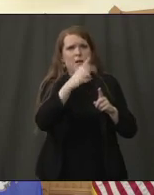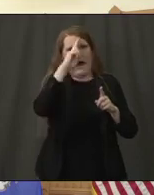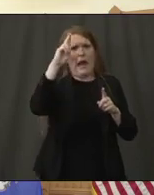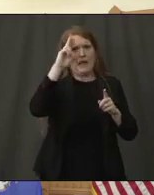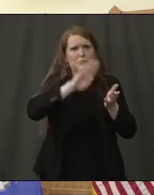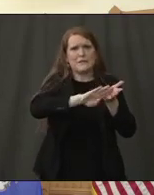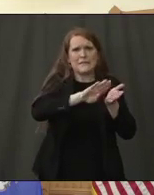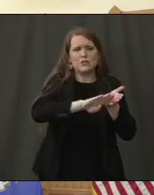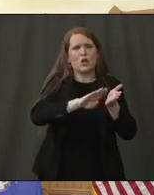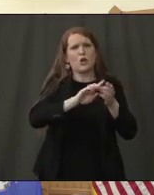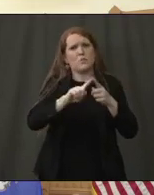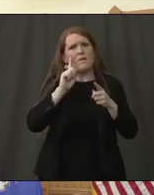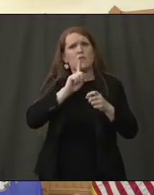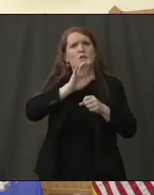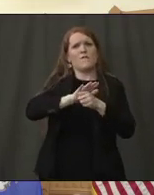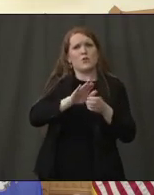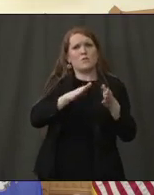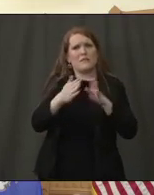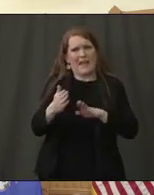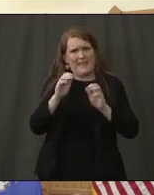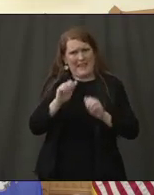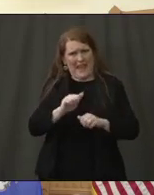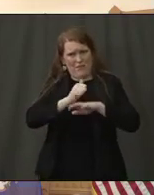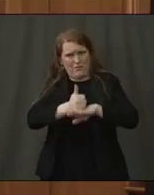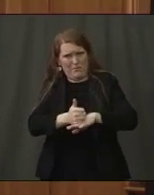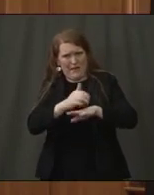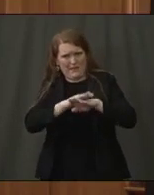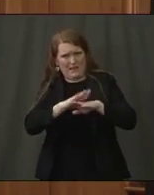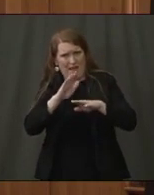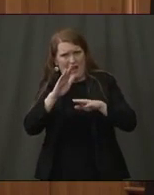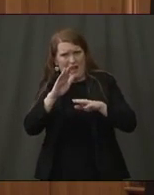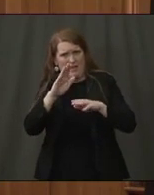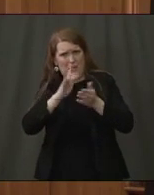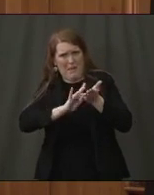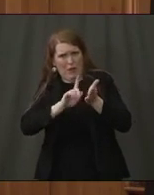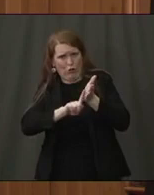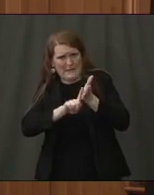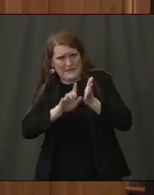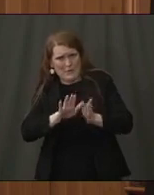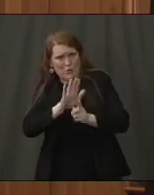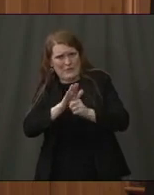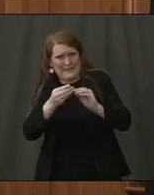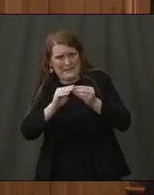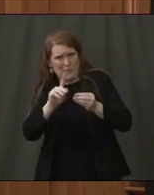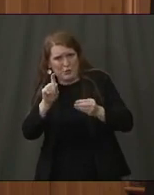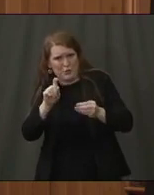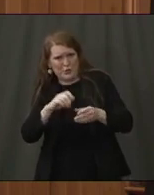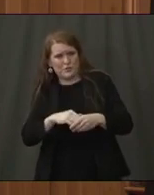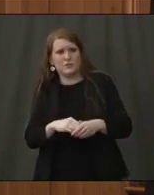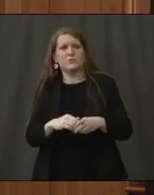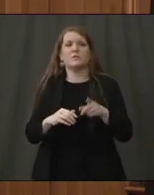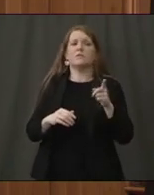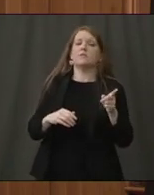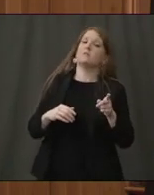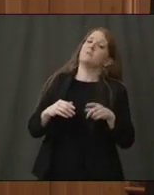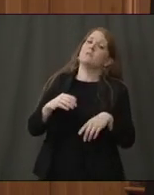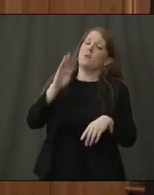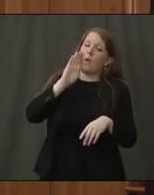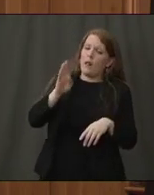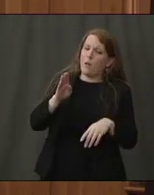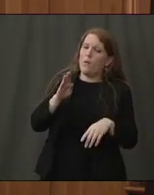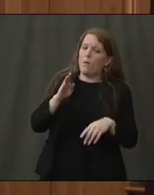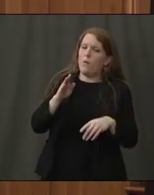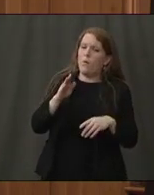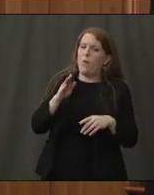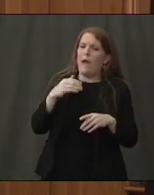to COVID? Yeah, hi, Paul. I think the earlier question was based upon how many